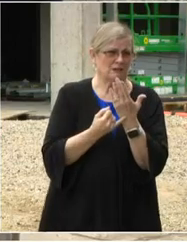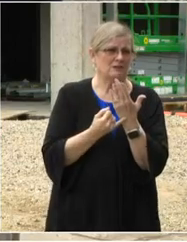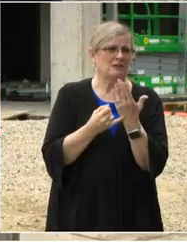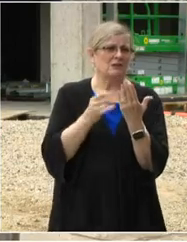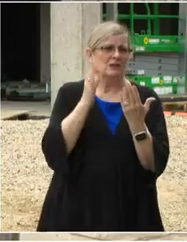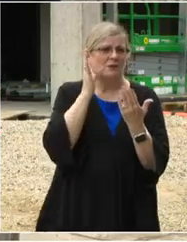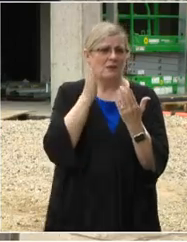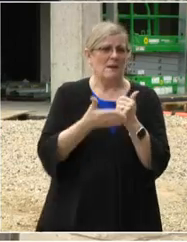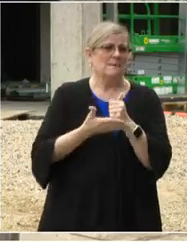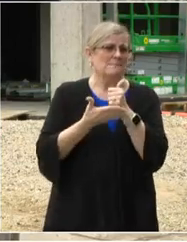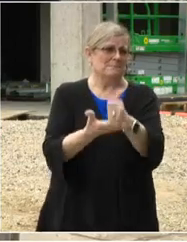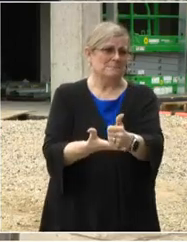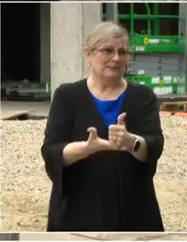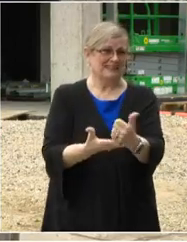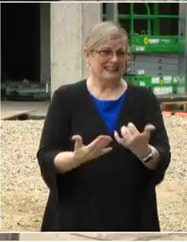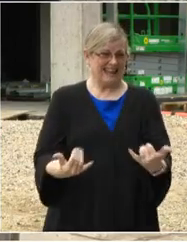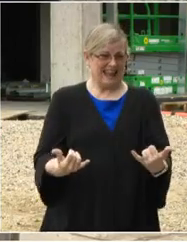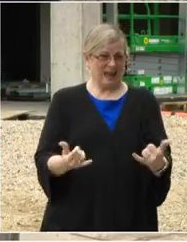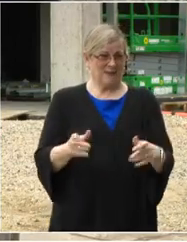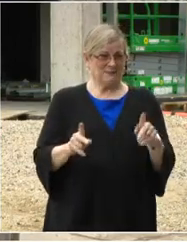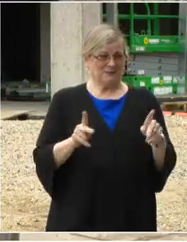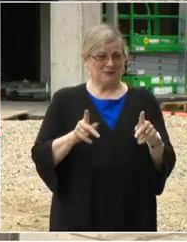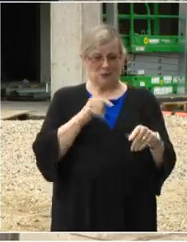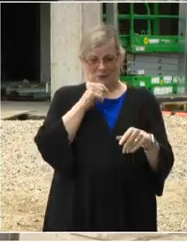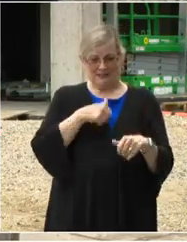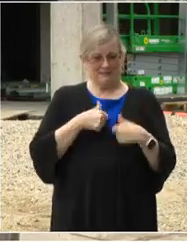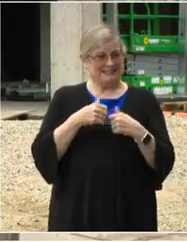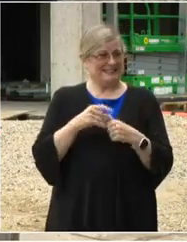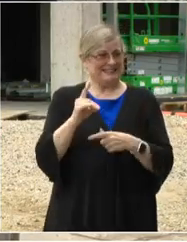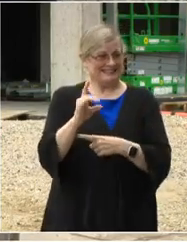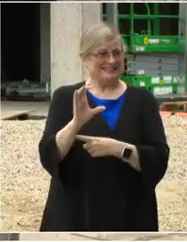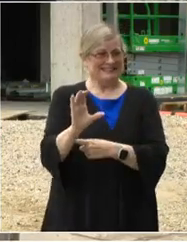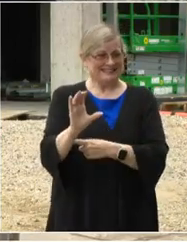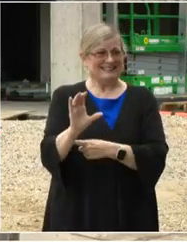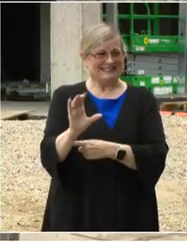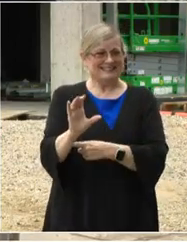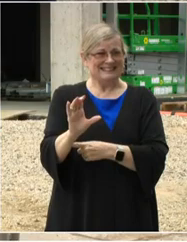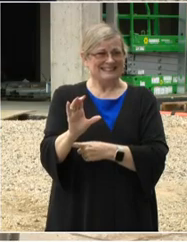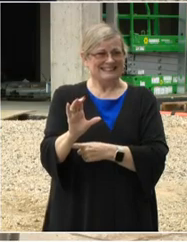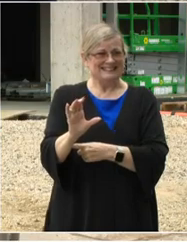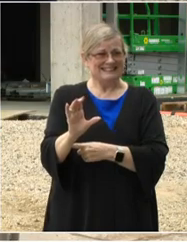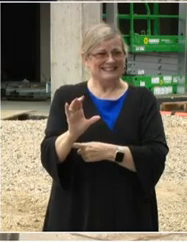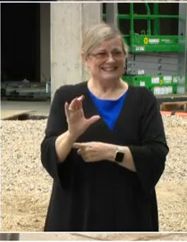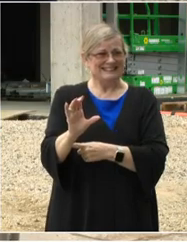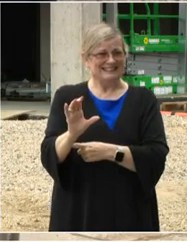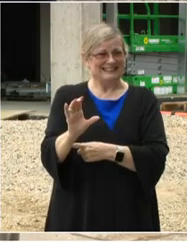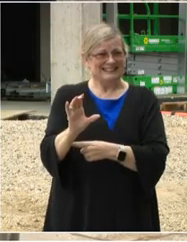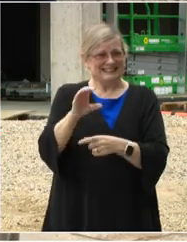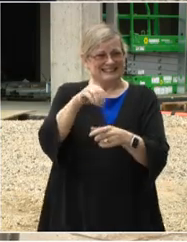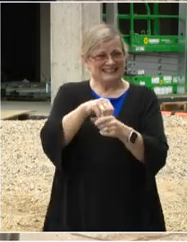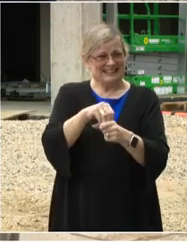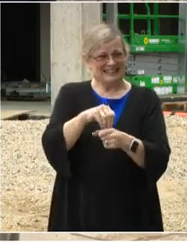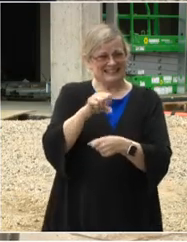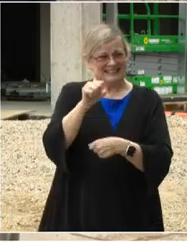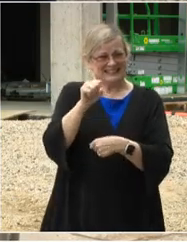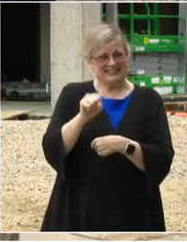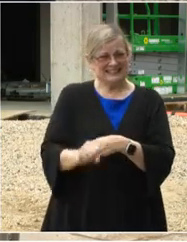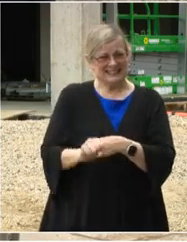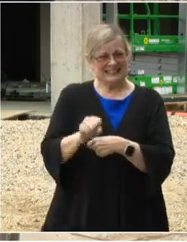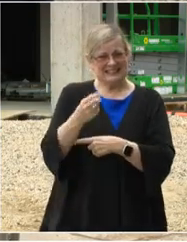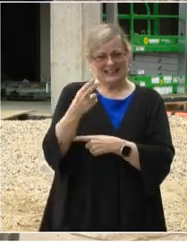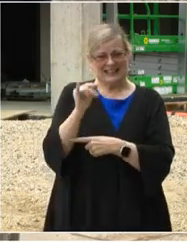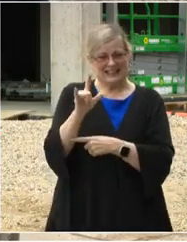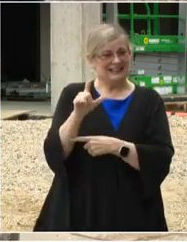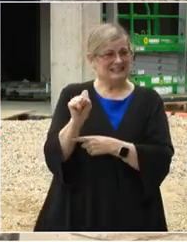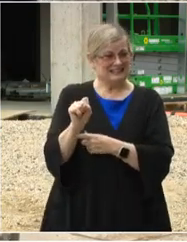current residents in housing in the Southern Hills apartment complex. That is